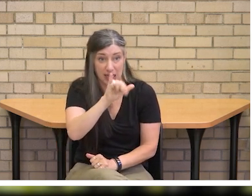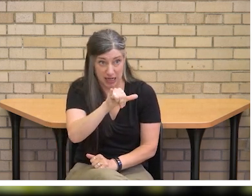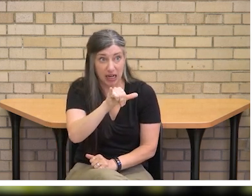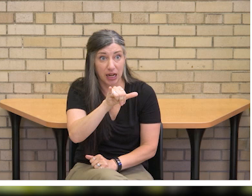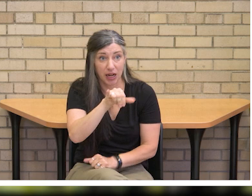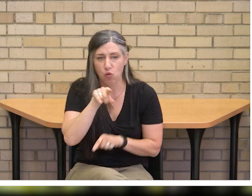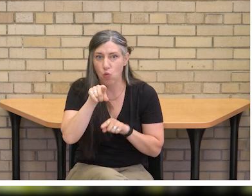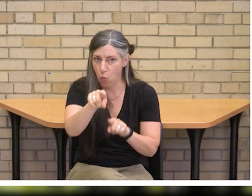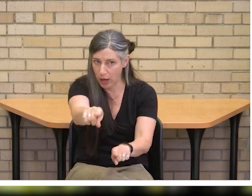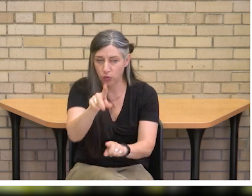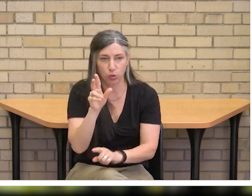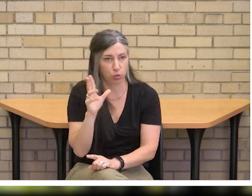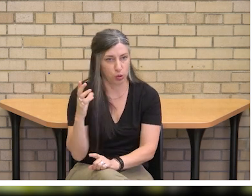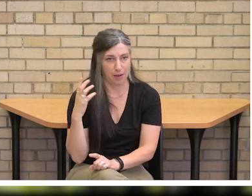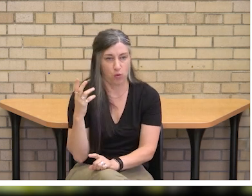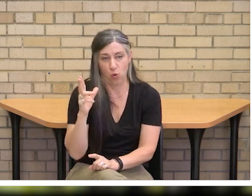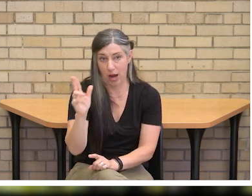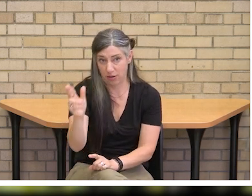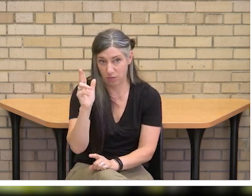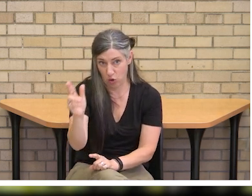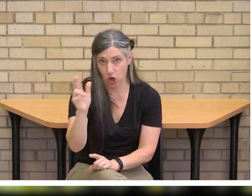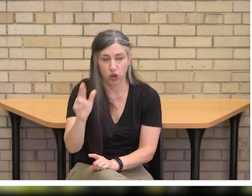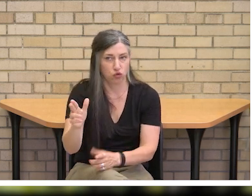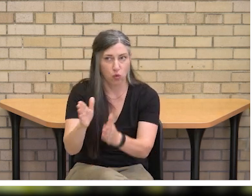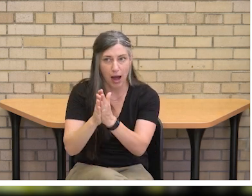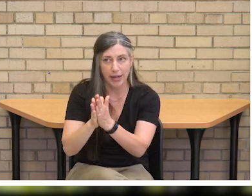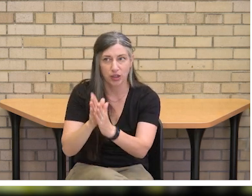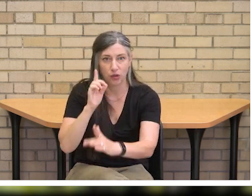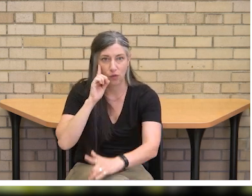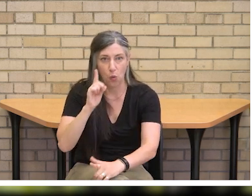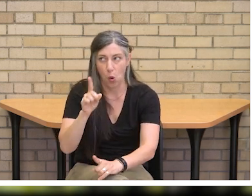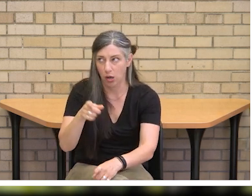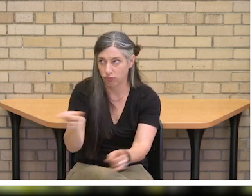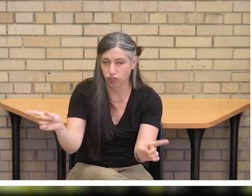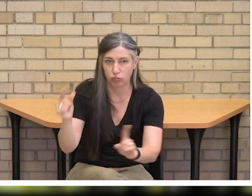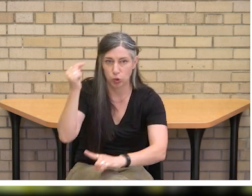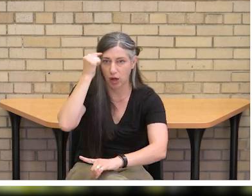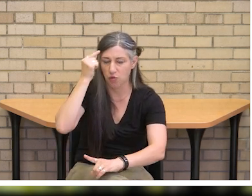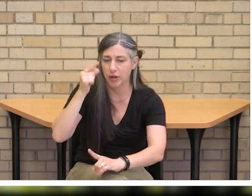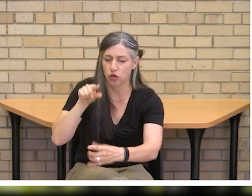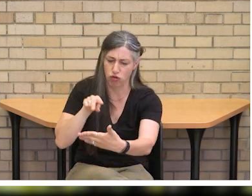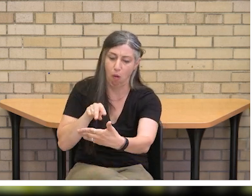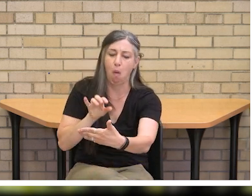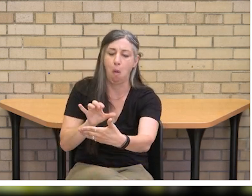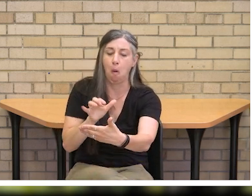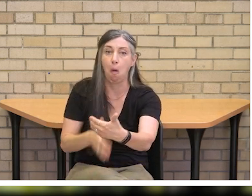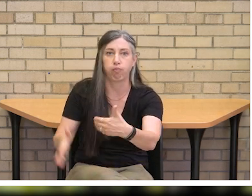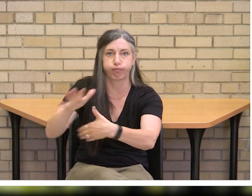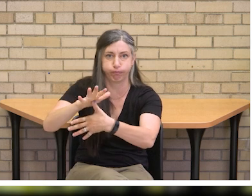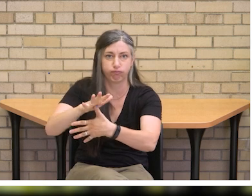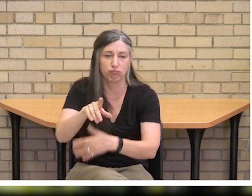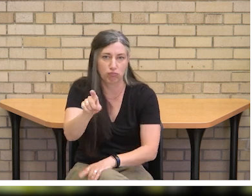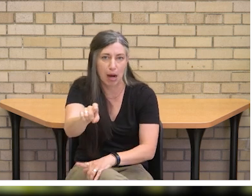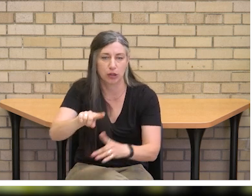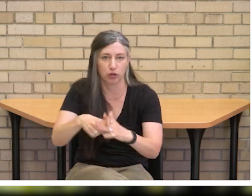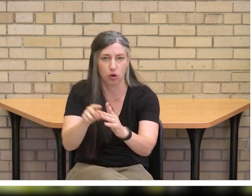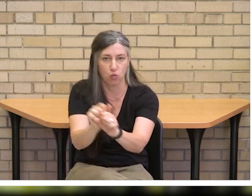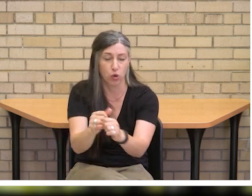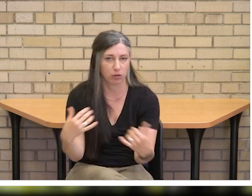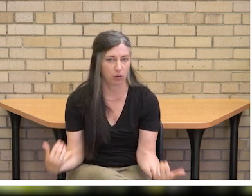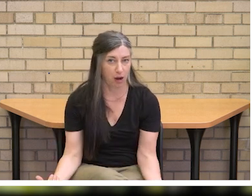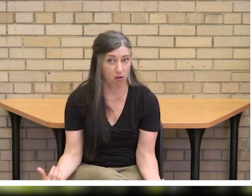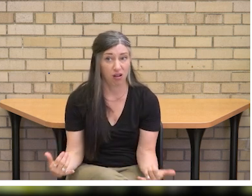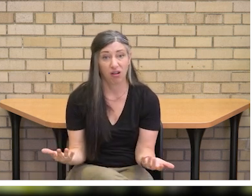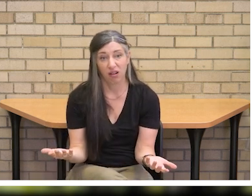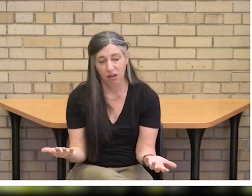and petitioned to get this project as a high priority as possible. Fortunately, the way that's played